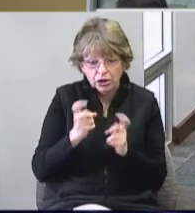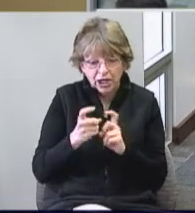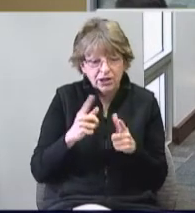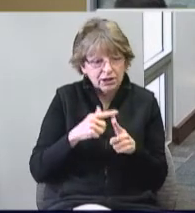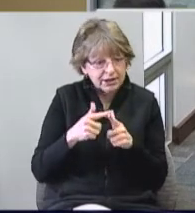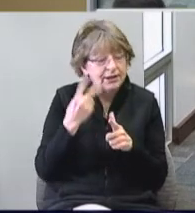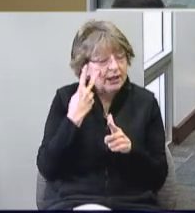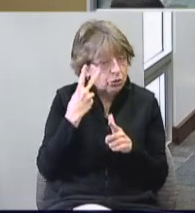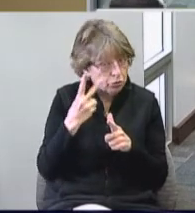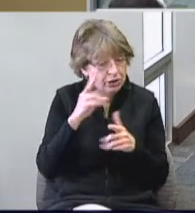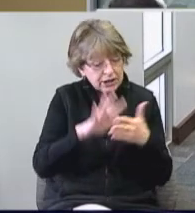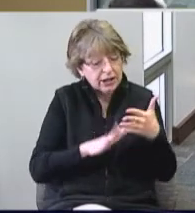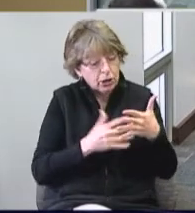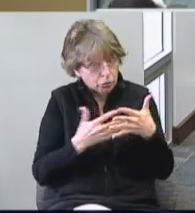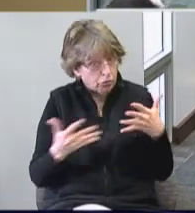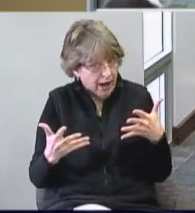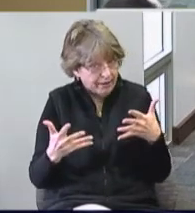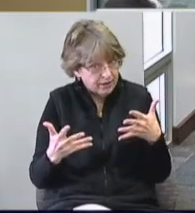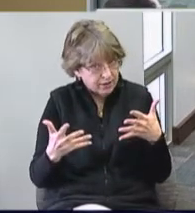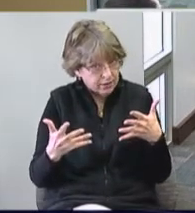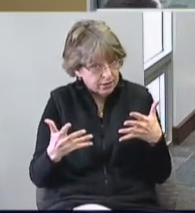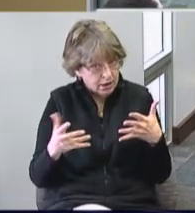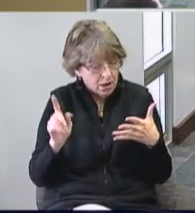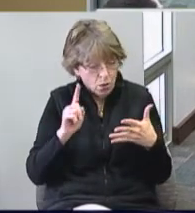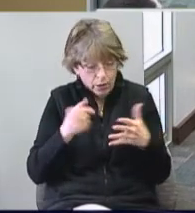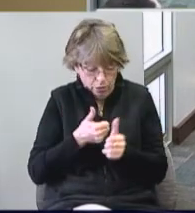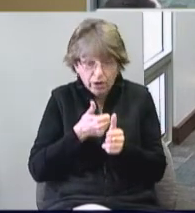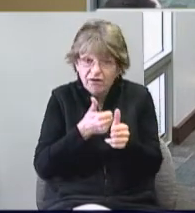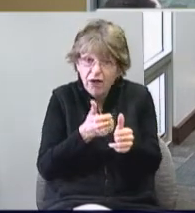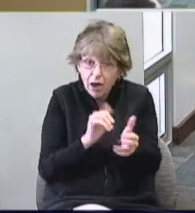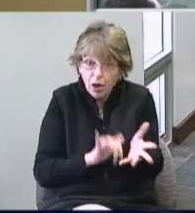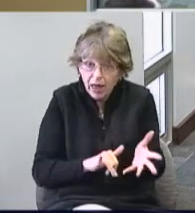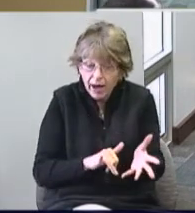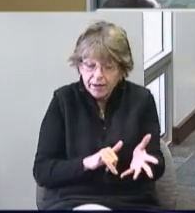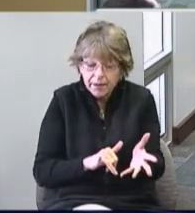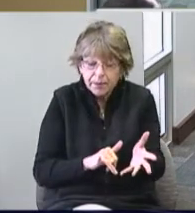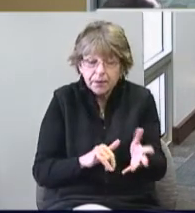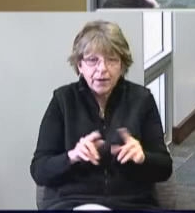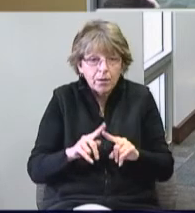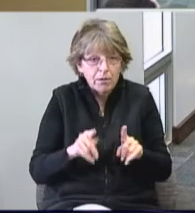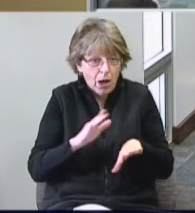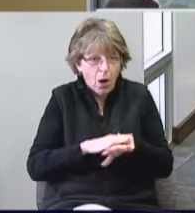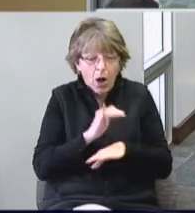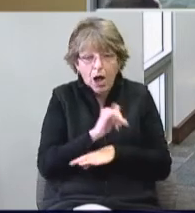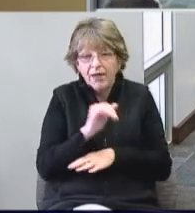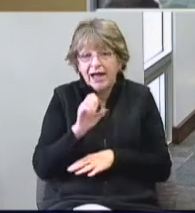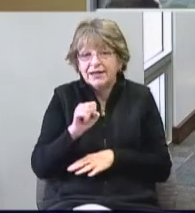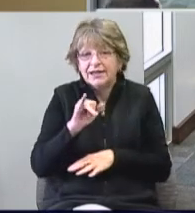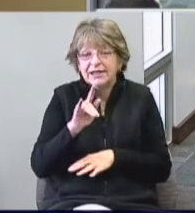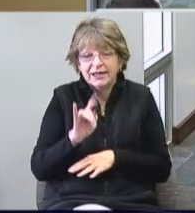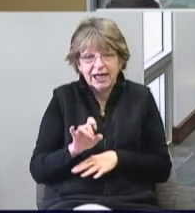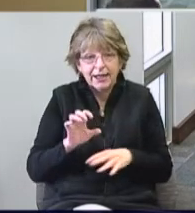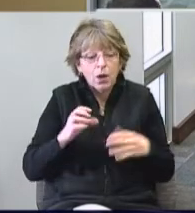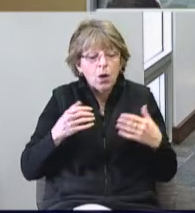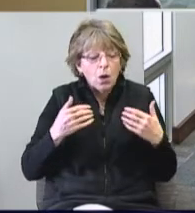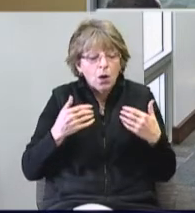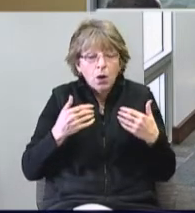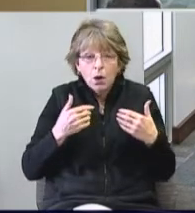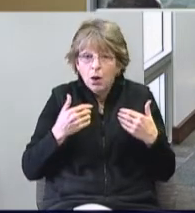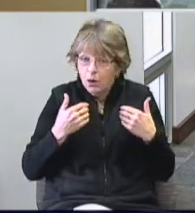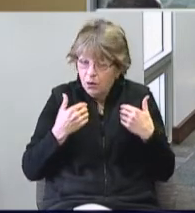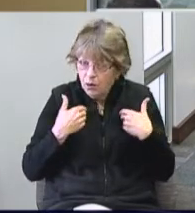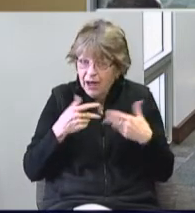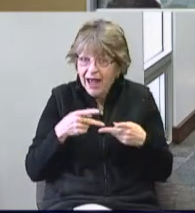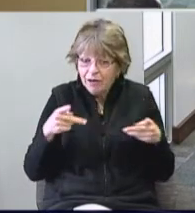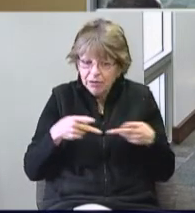graphs and those kinds of things where you can actually track it. But on that site, there's a place where you can actually